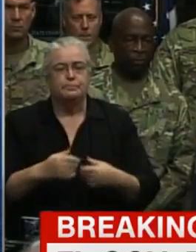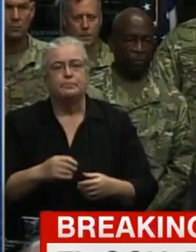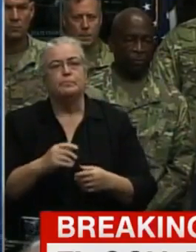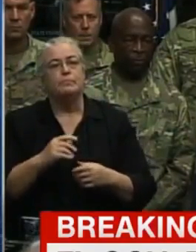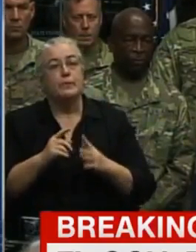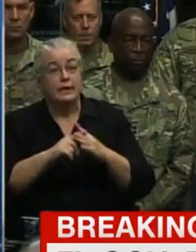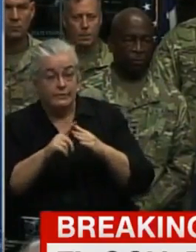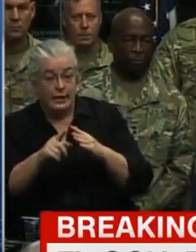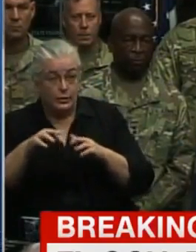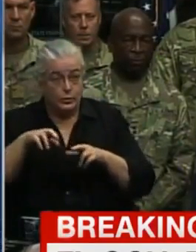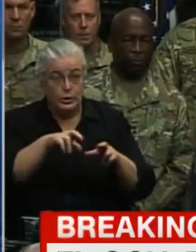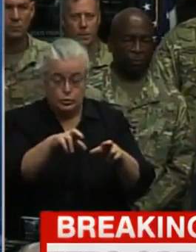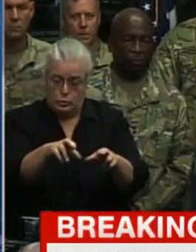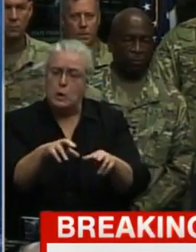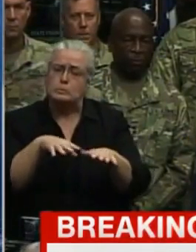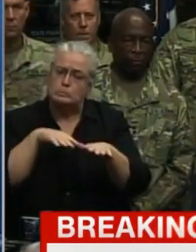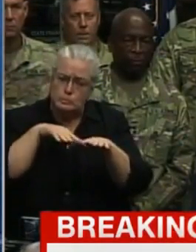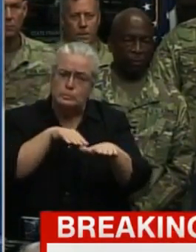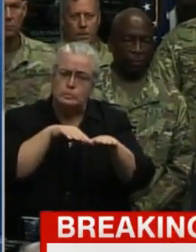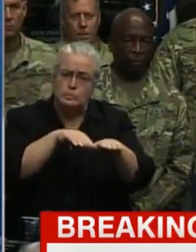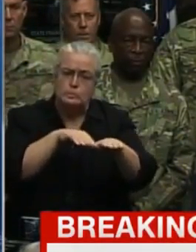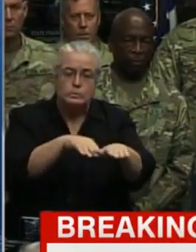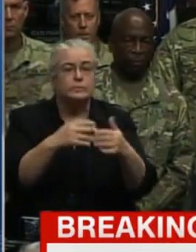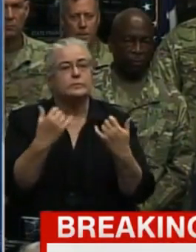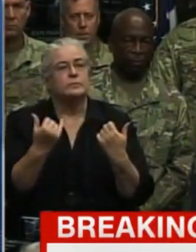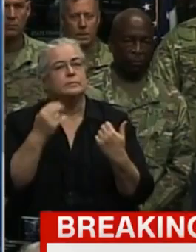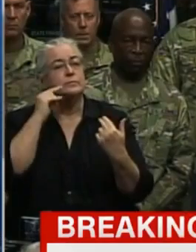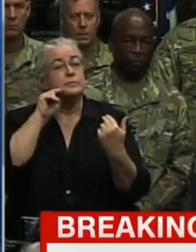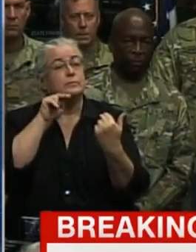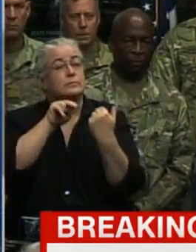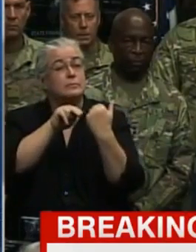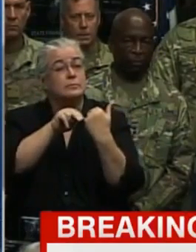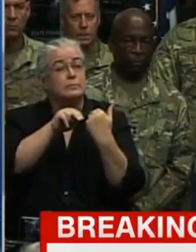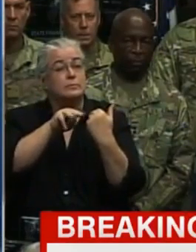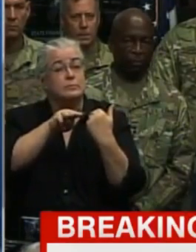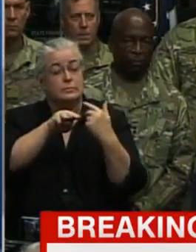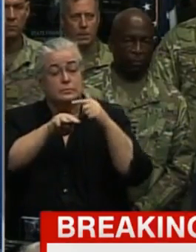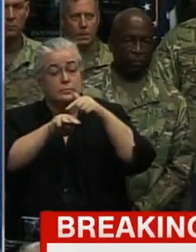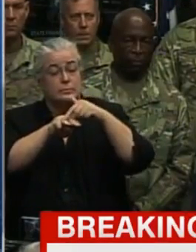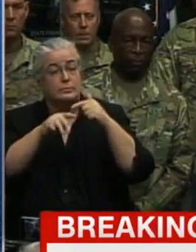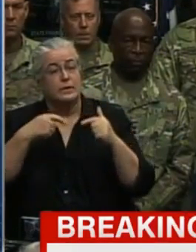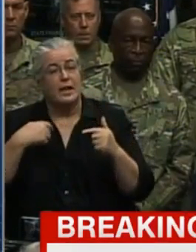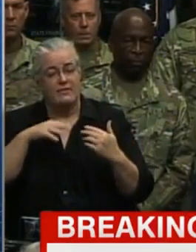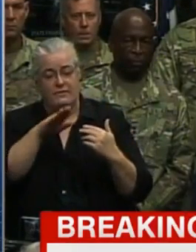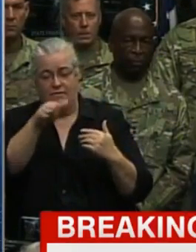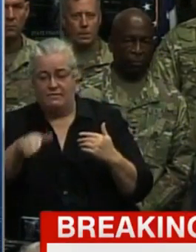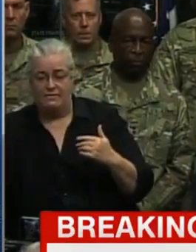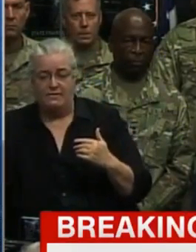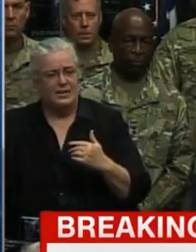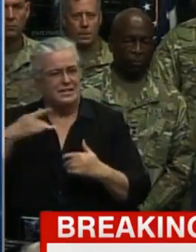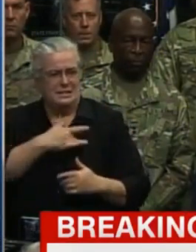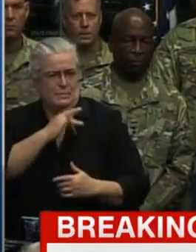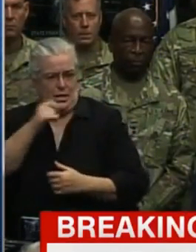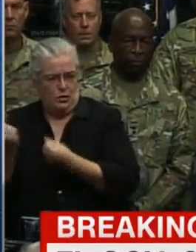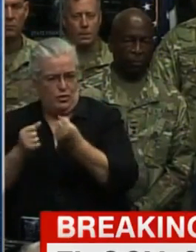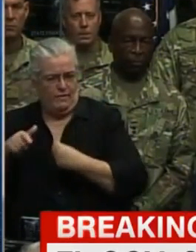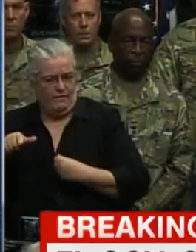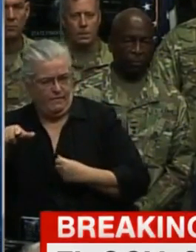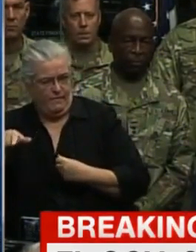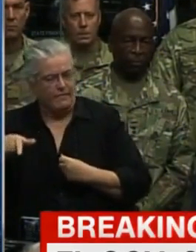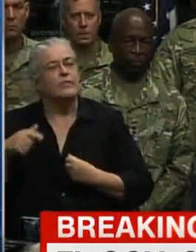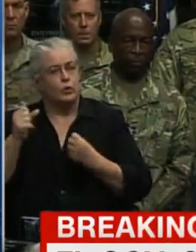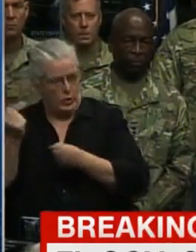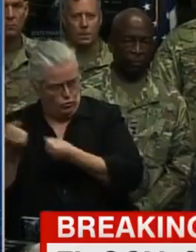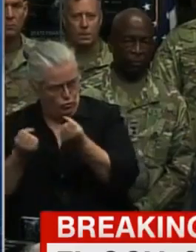moving, and we have implemented emergency shoulder use on I-4 from 50th Street in Tampa to east of State Road 429 in